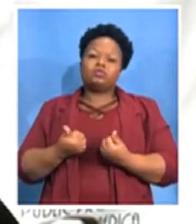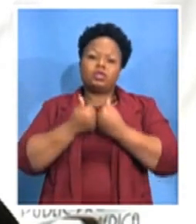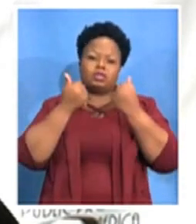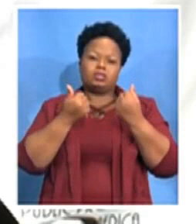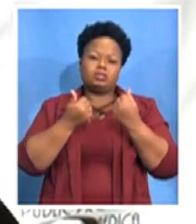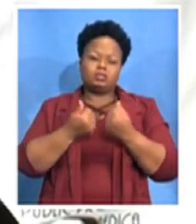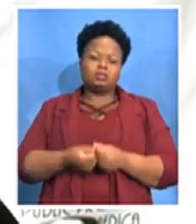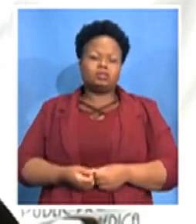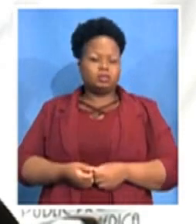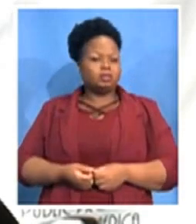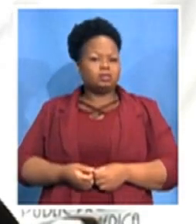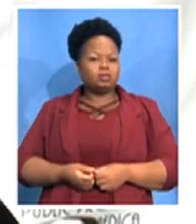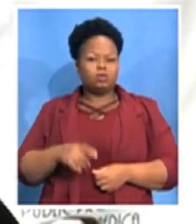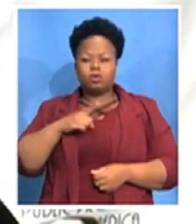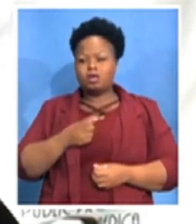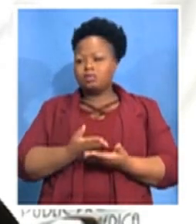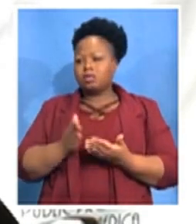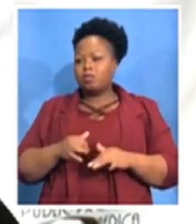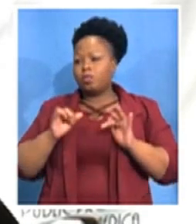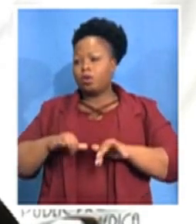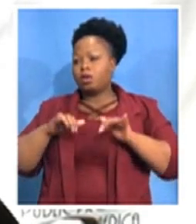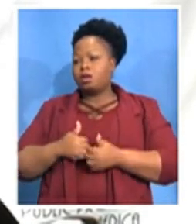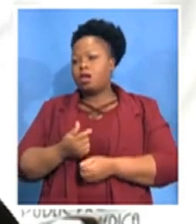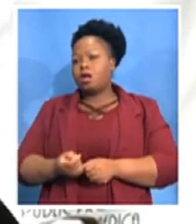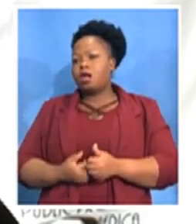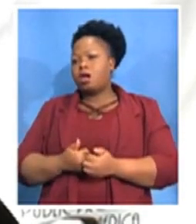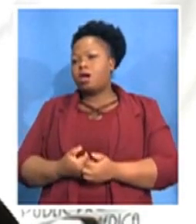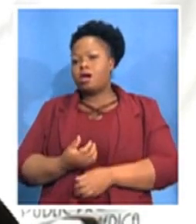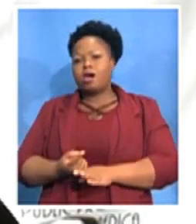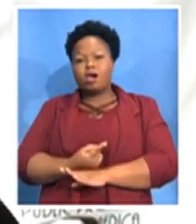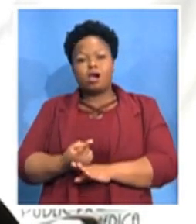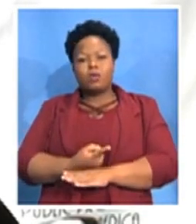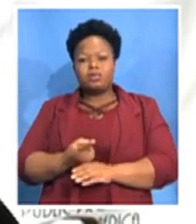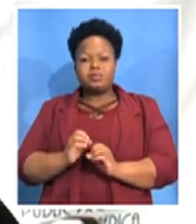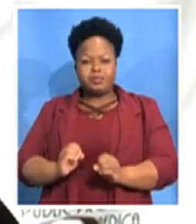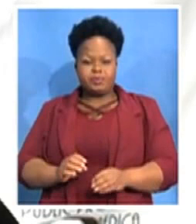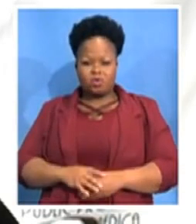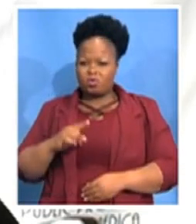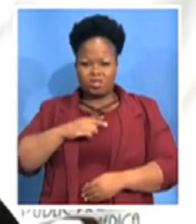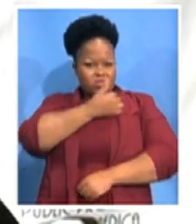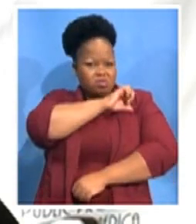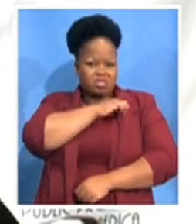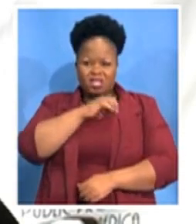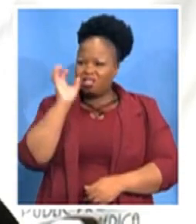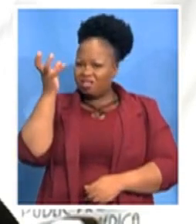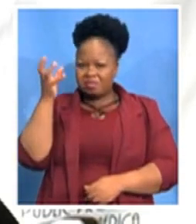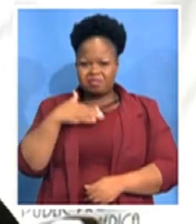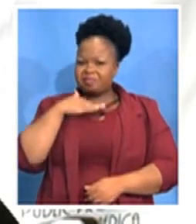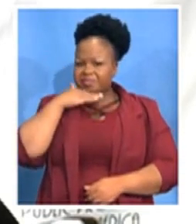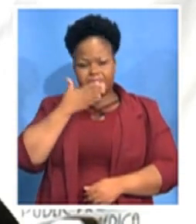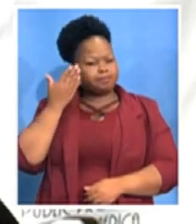ambulances. Hospitals do not have sufficient ambulances, especially in the rural areas.